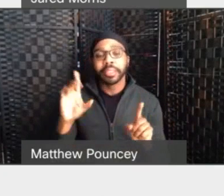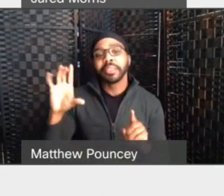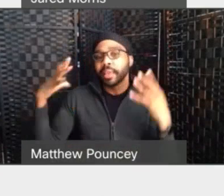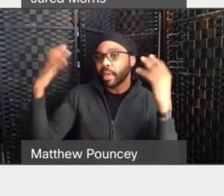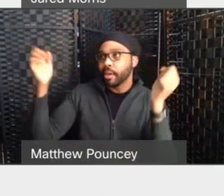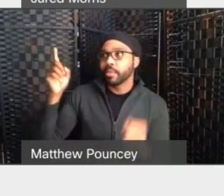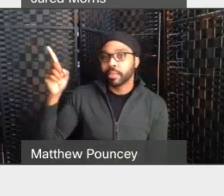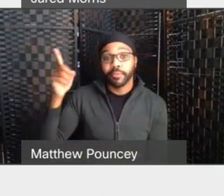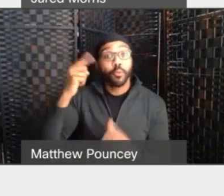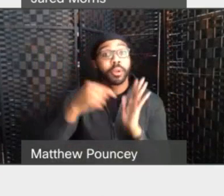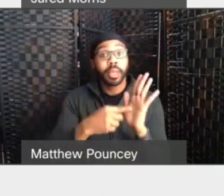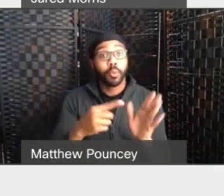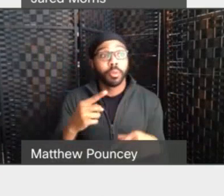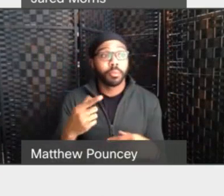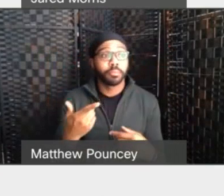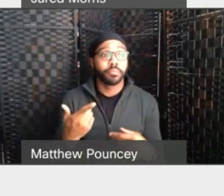example, when they